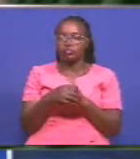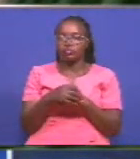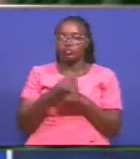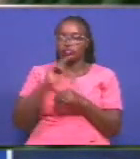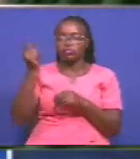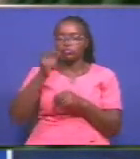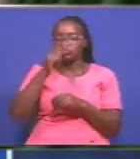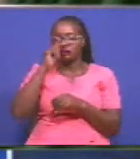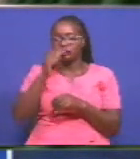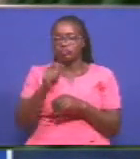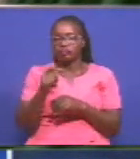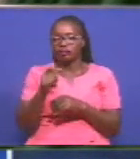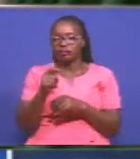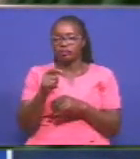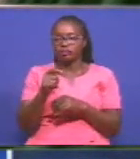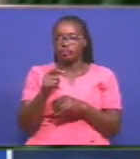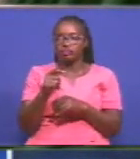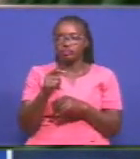Kenya na Tanzania